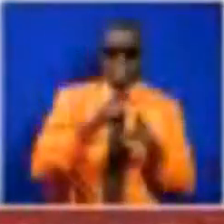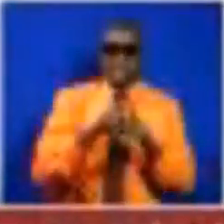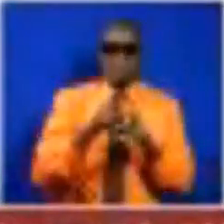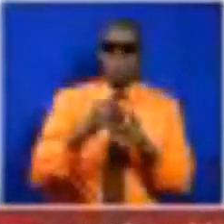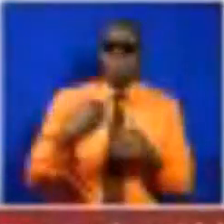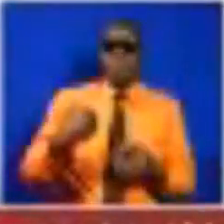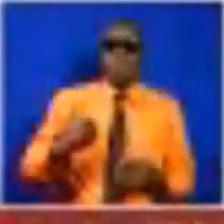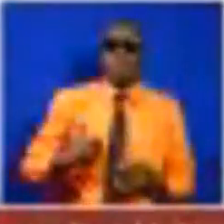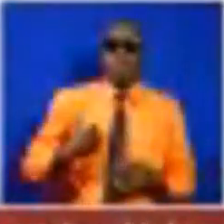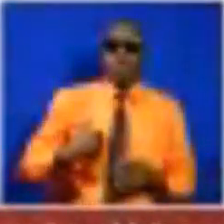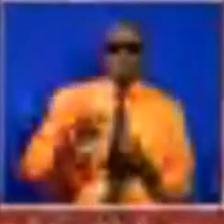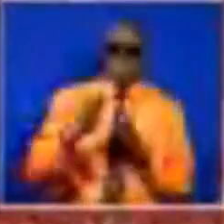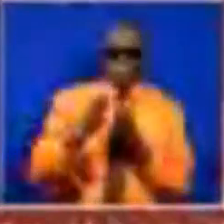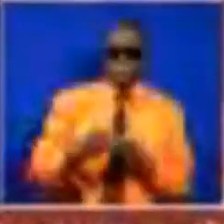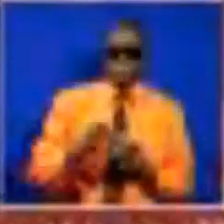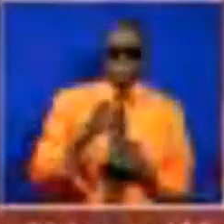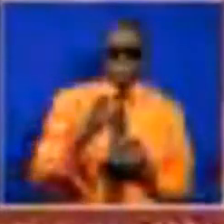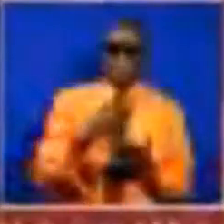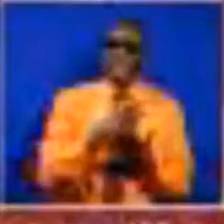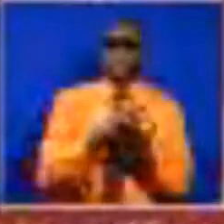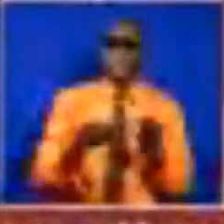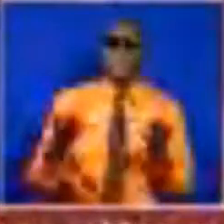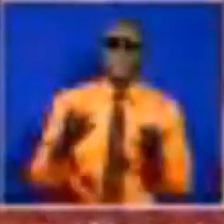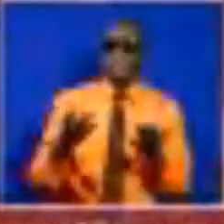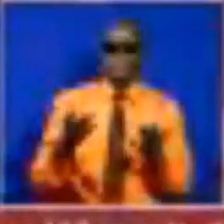Oduor failed to honor their summon.